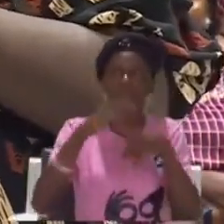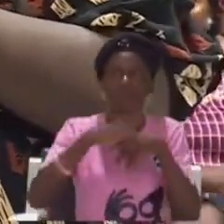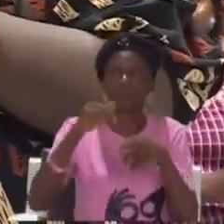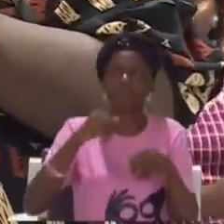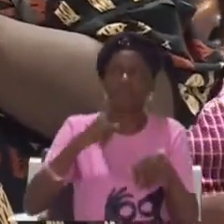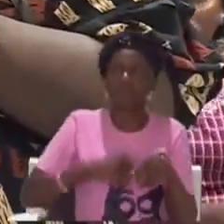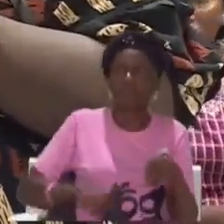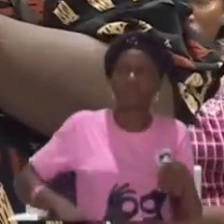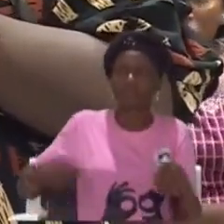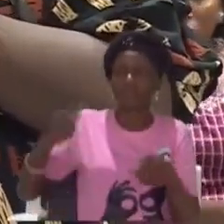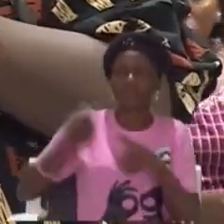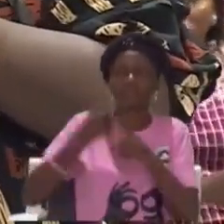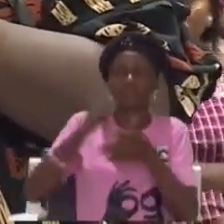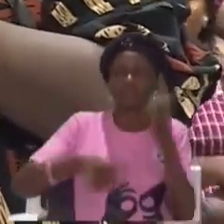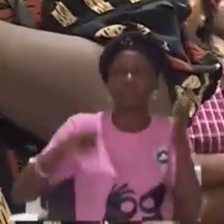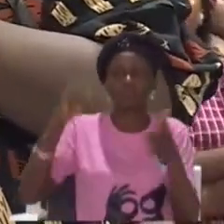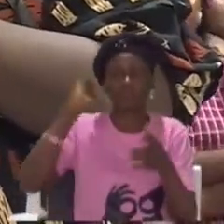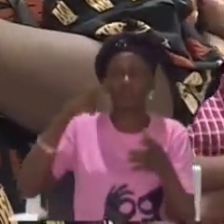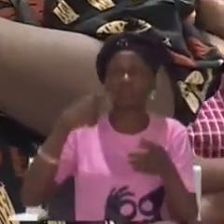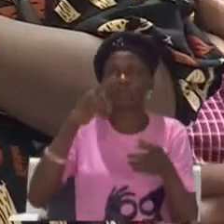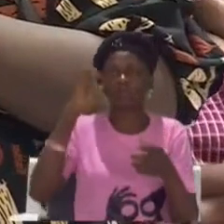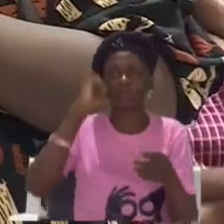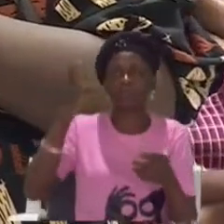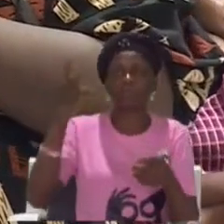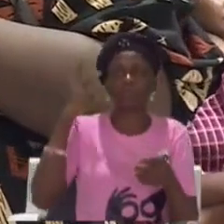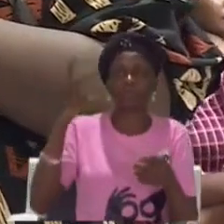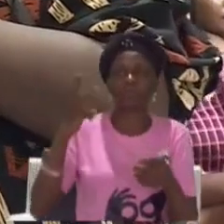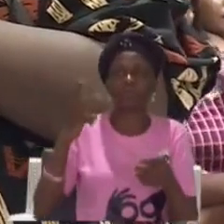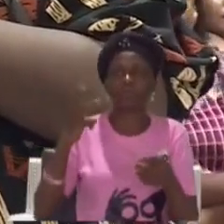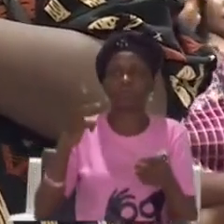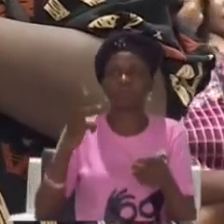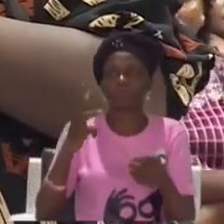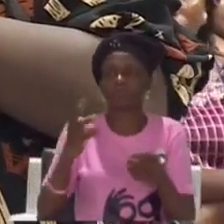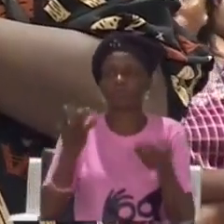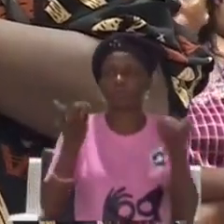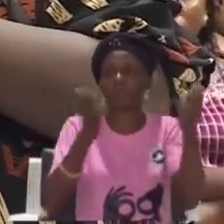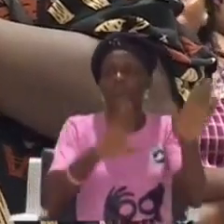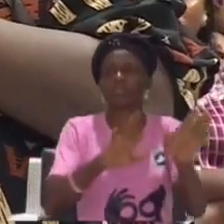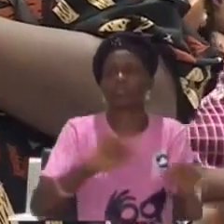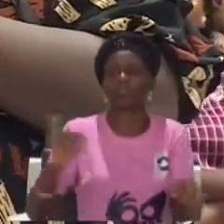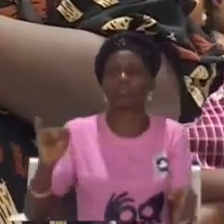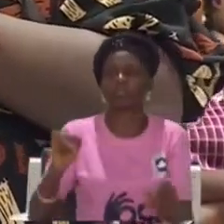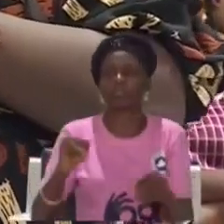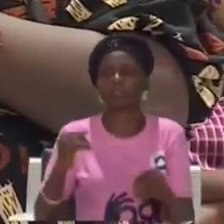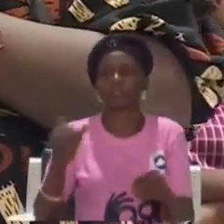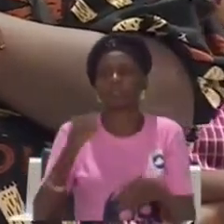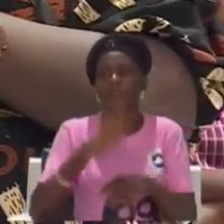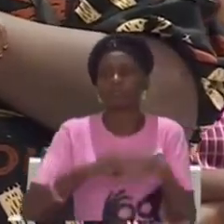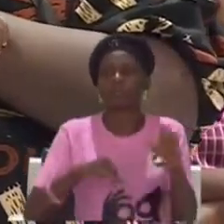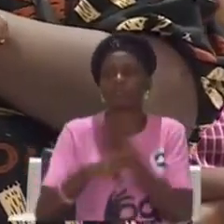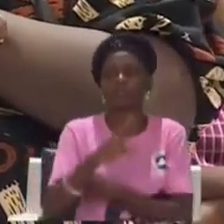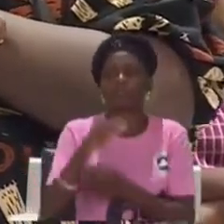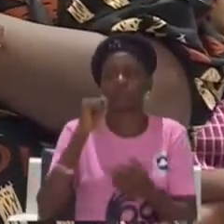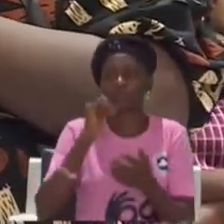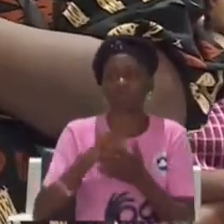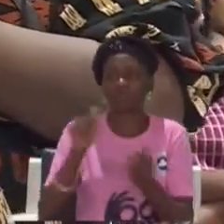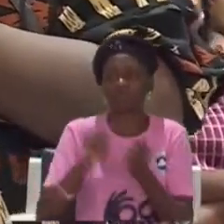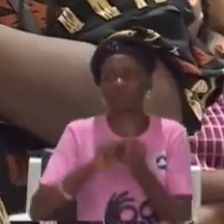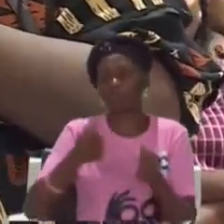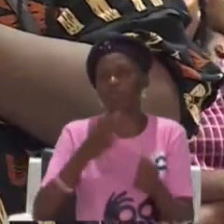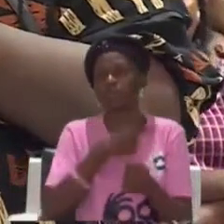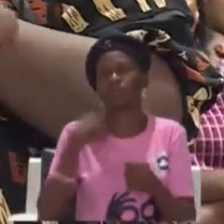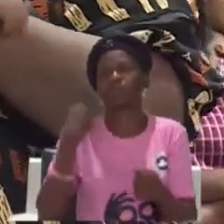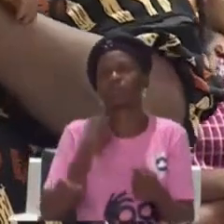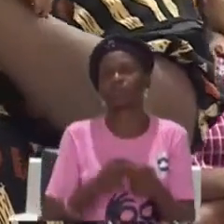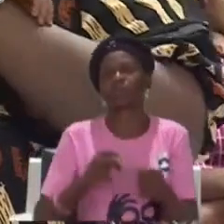surgery. From what I was told, I was already swelling up. I'd probably passed on. But we called on God, my wife, with other